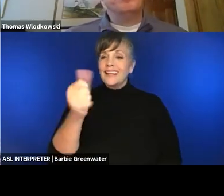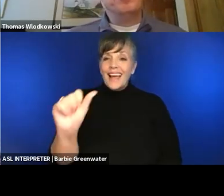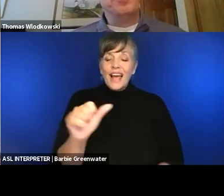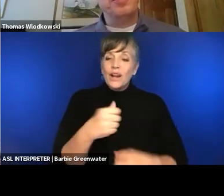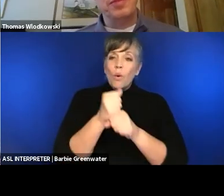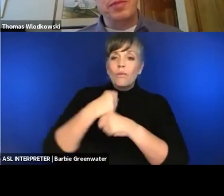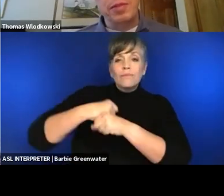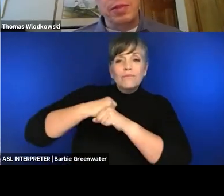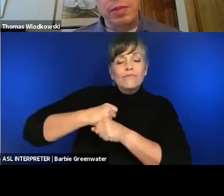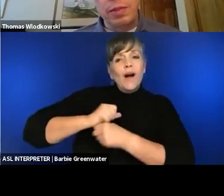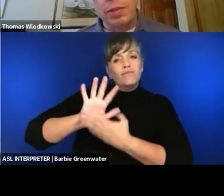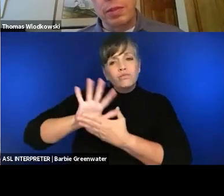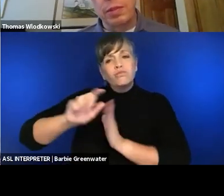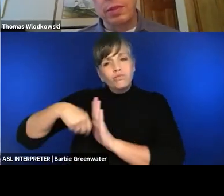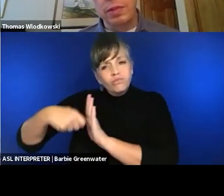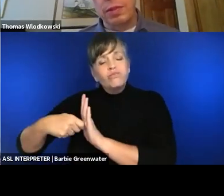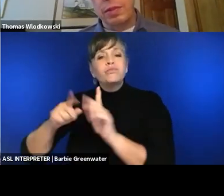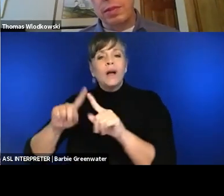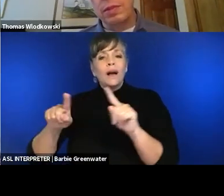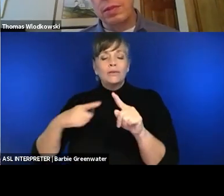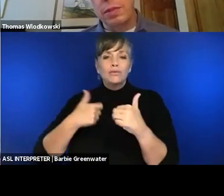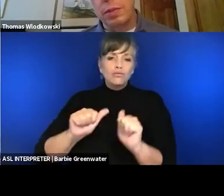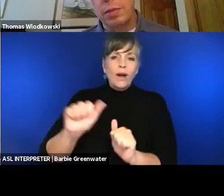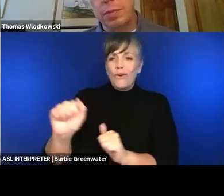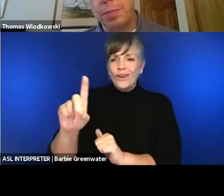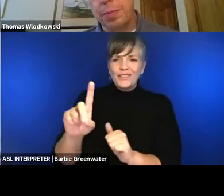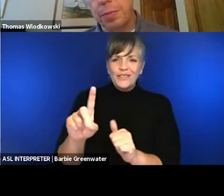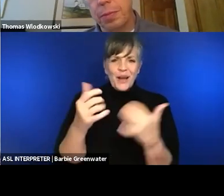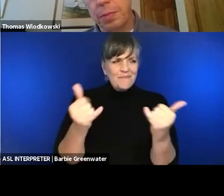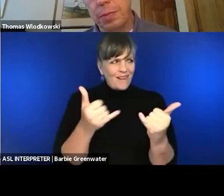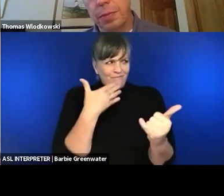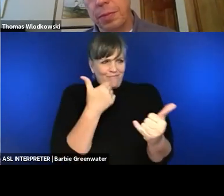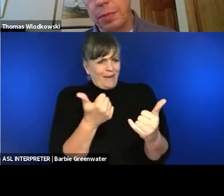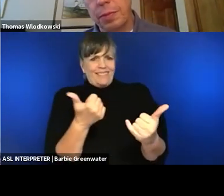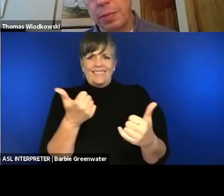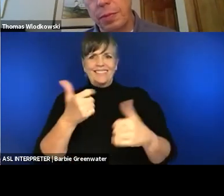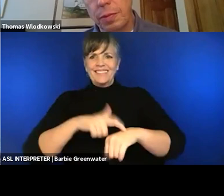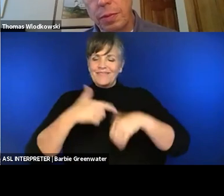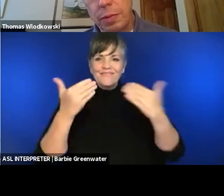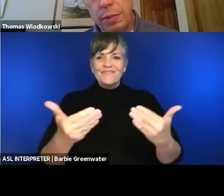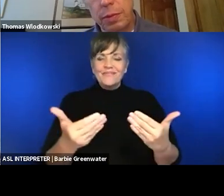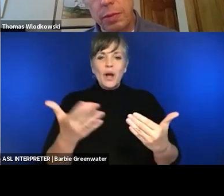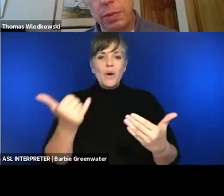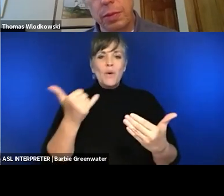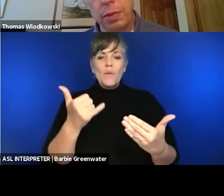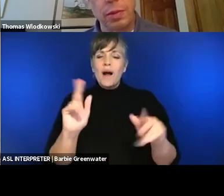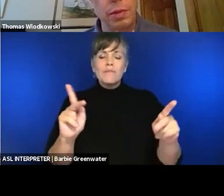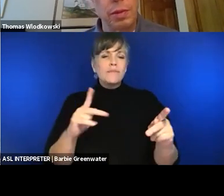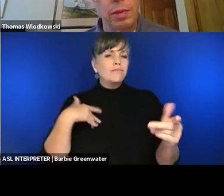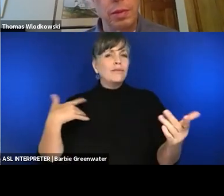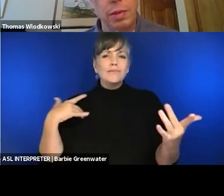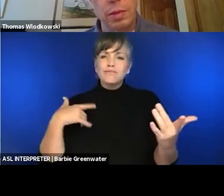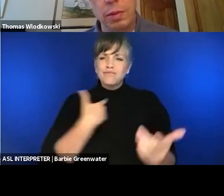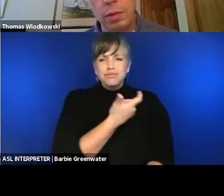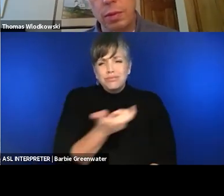trying audio description, there's never been a better time to do so. Mm-hmm. Media consumption right now is booming. It's bigger than it's ever